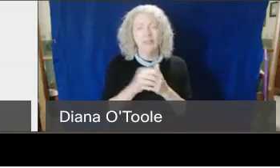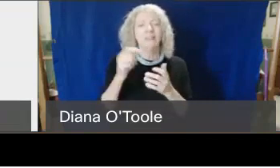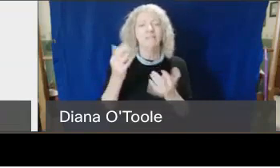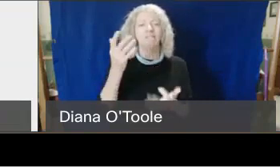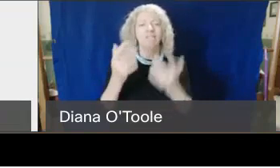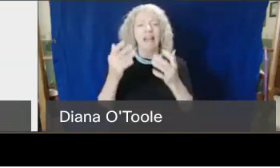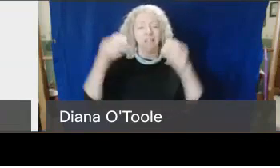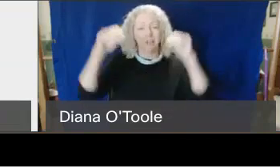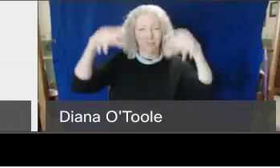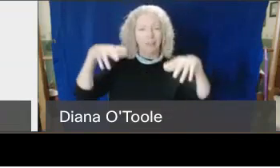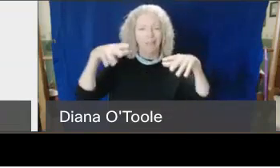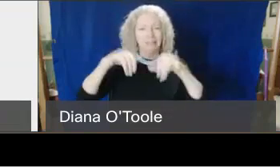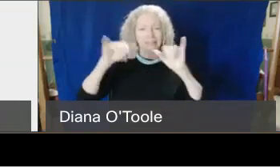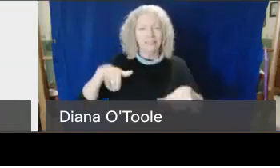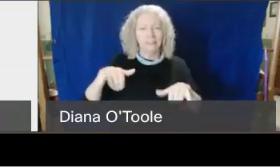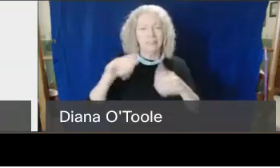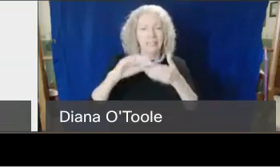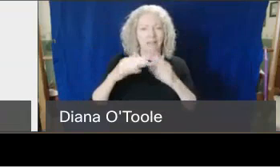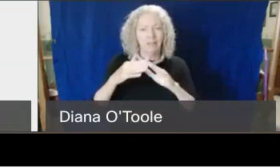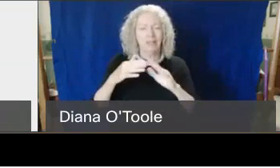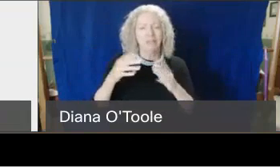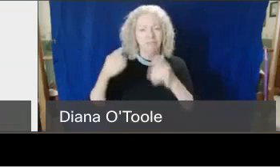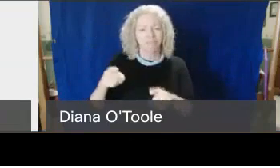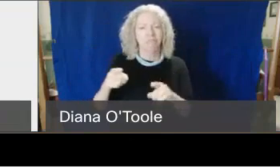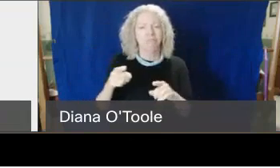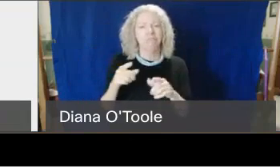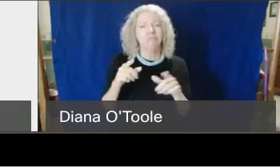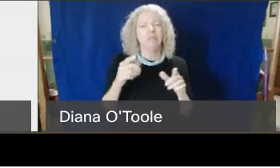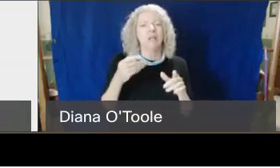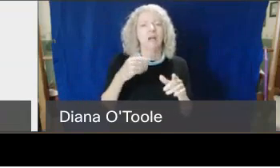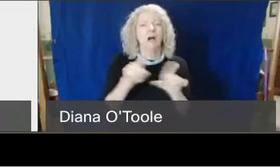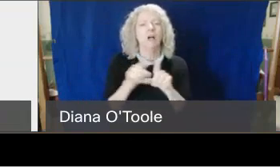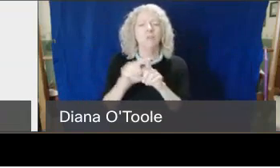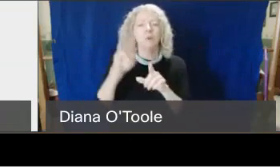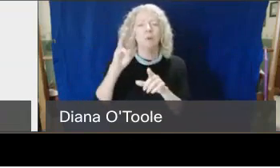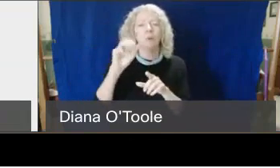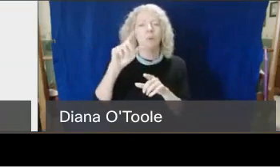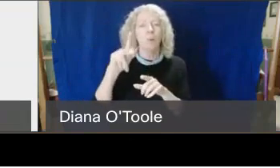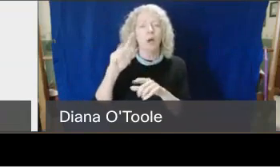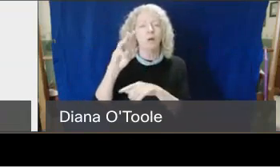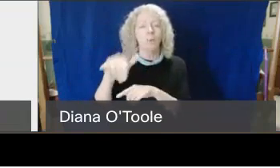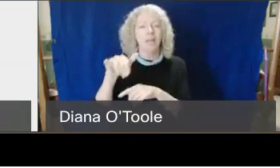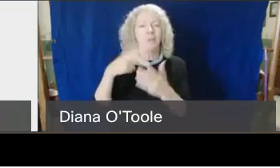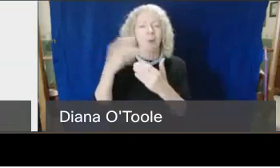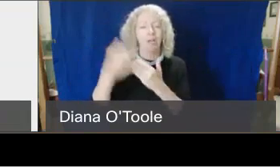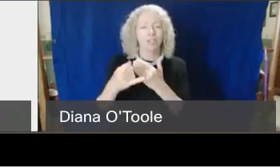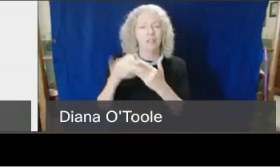shortly. The walkway project, very large, expensive project, will be rebuilding the exterior